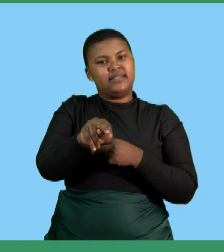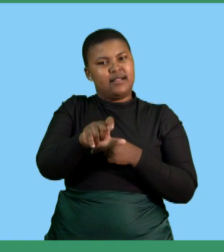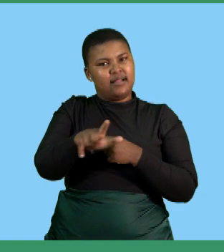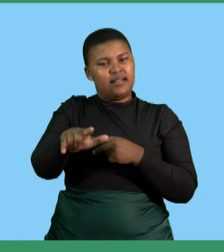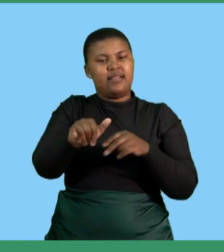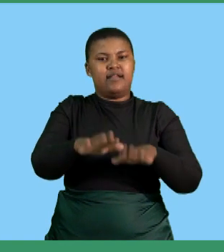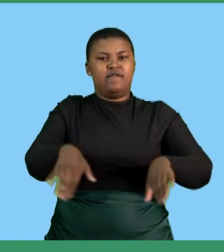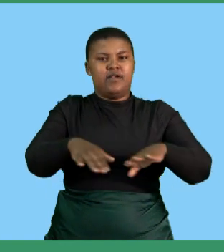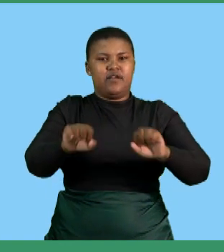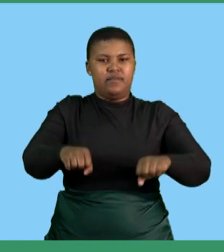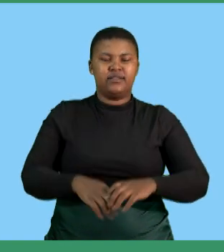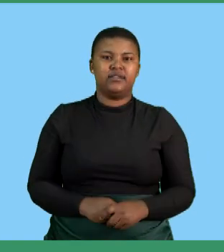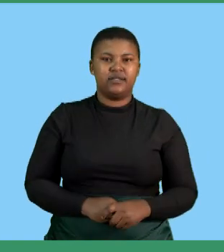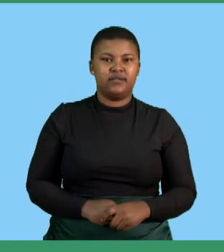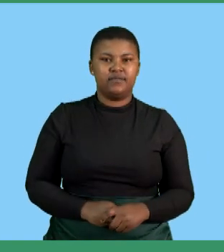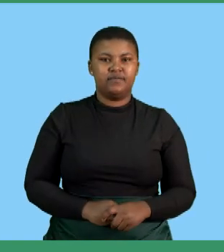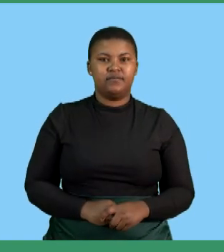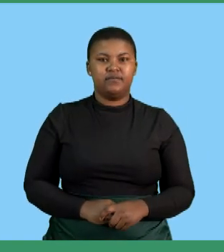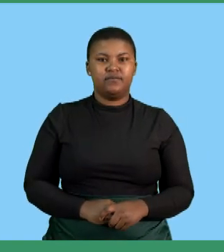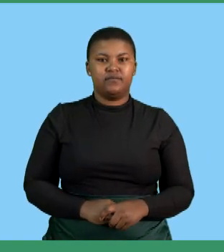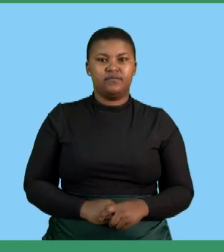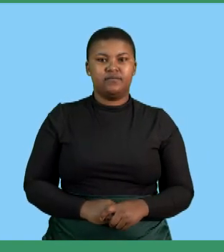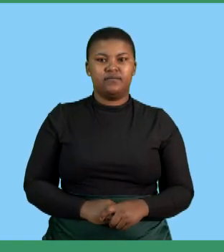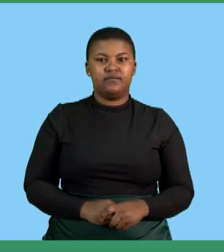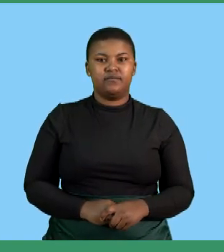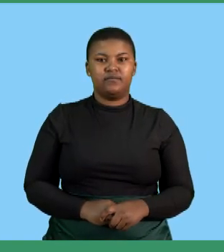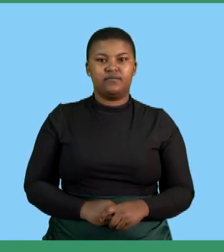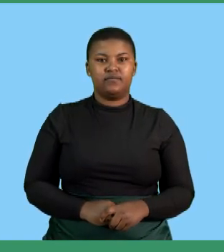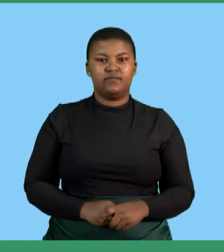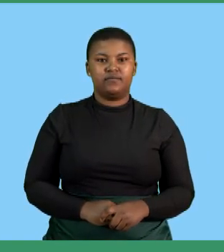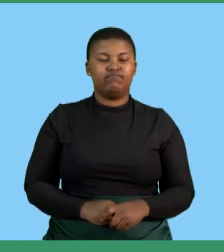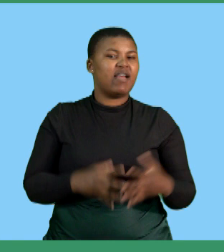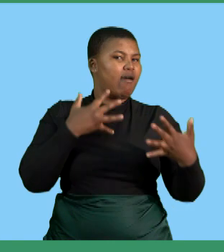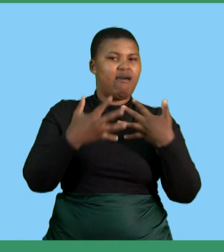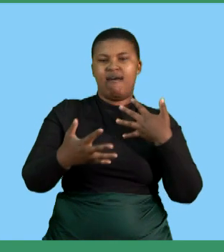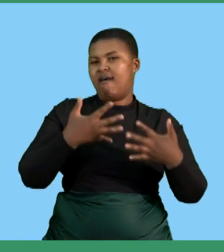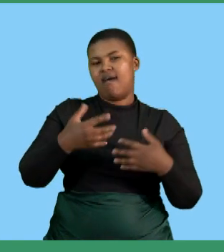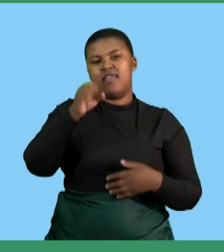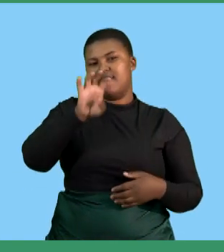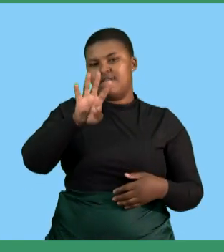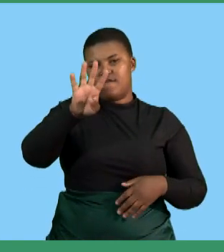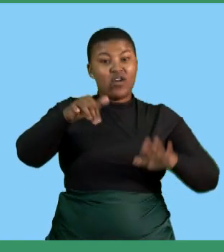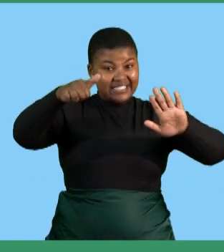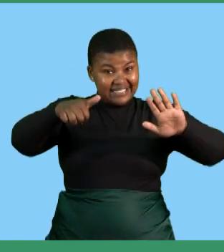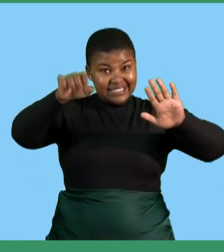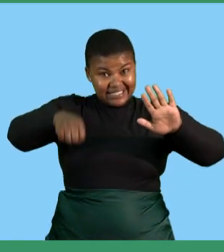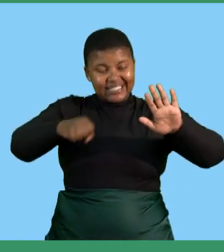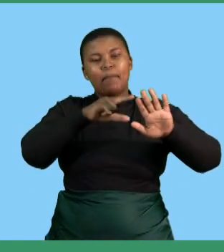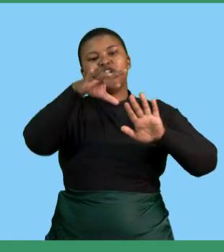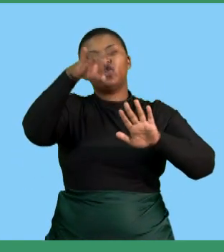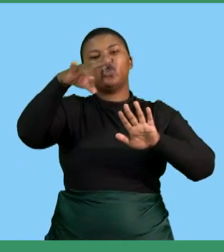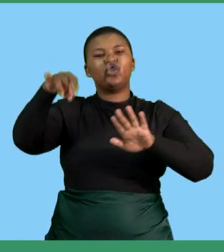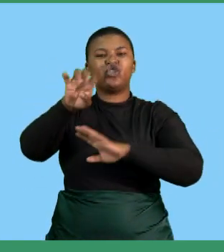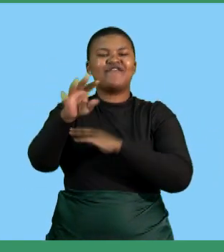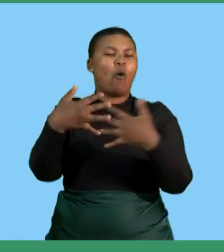All right, so let me just write them here, environmental. So any 4 of these 6 can be